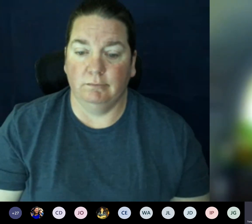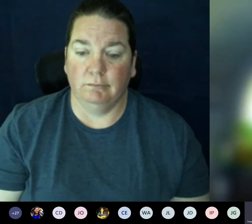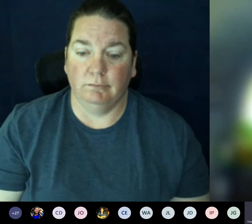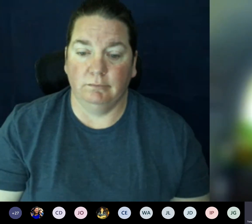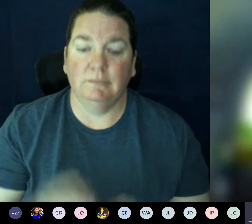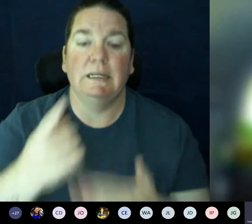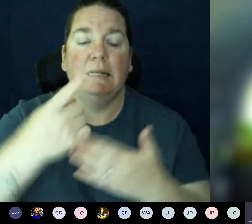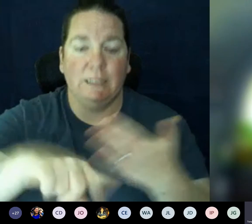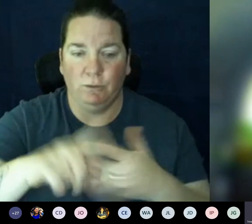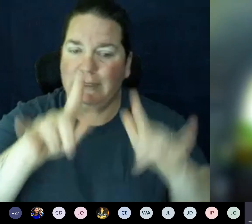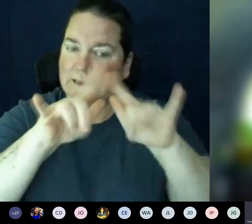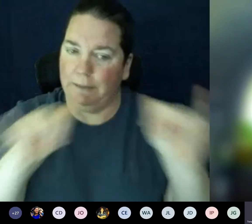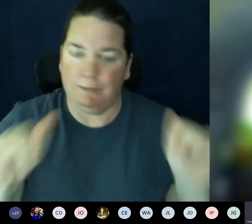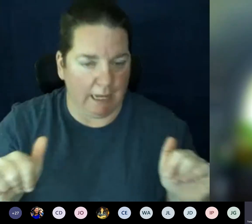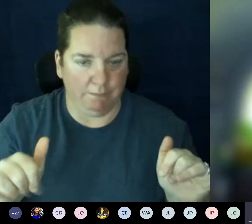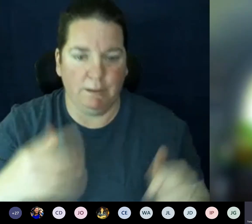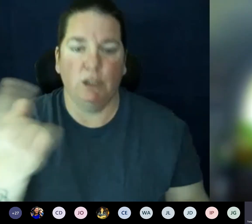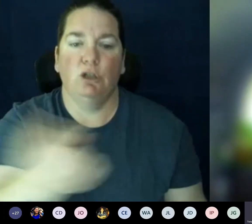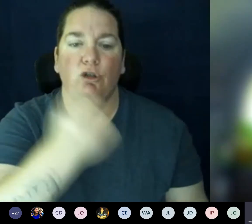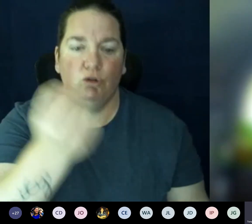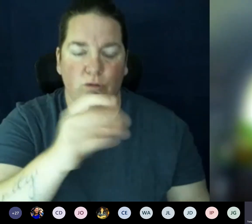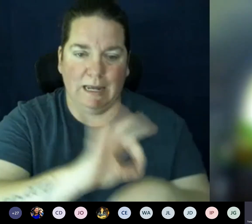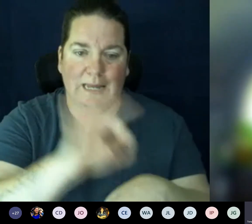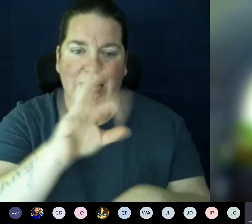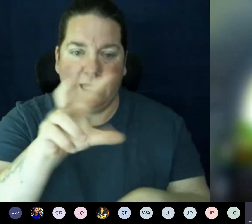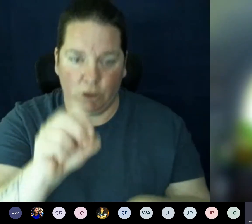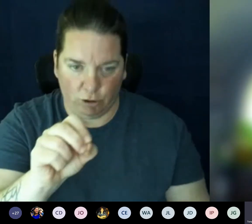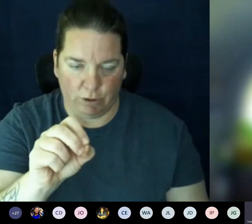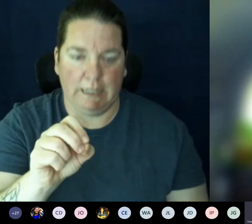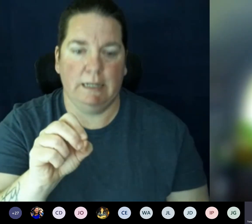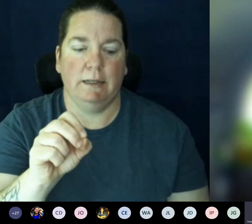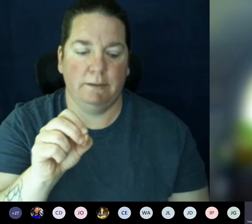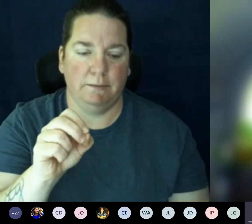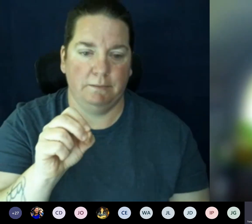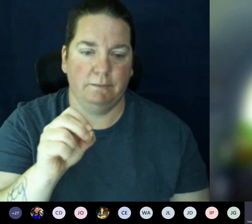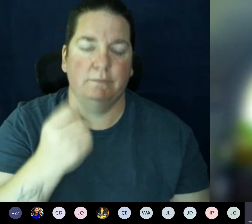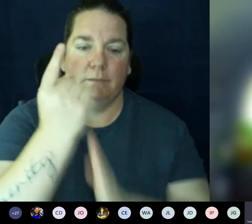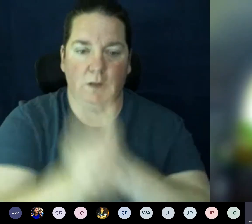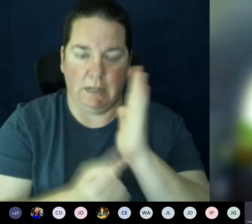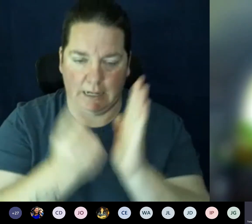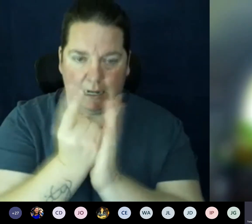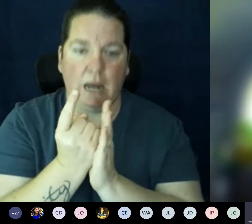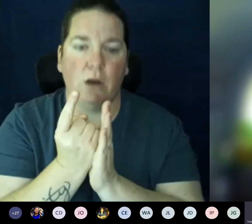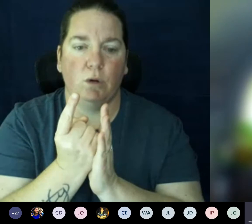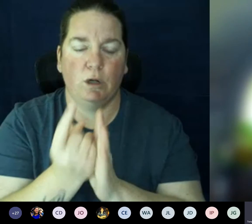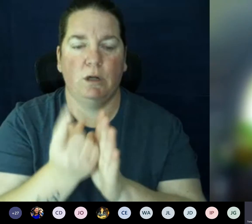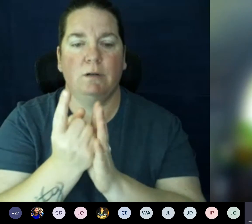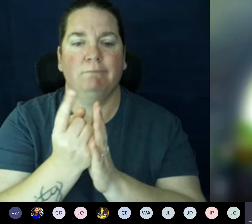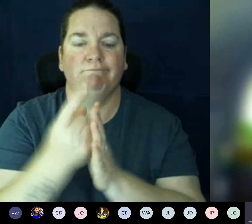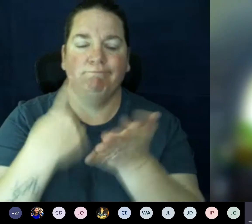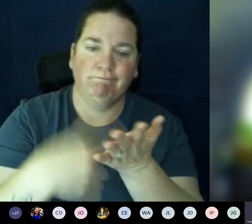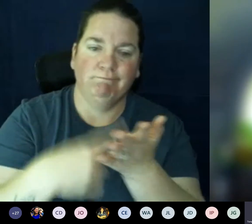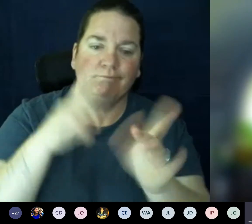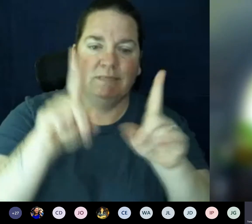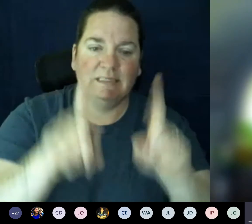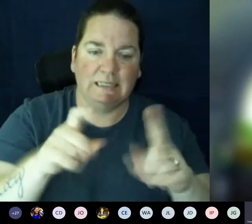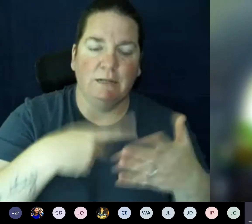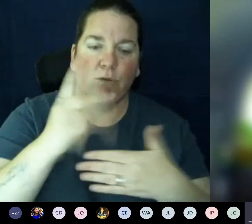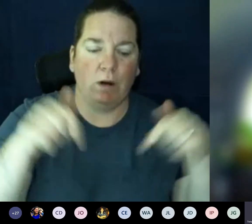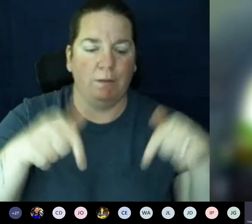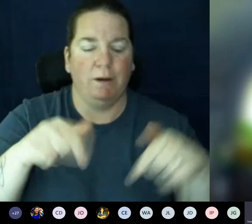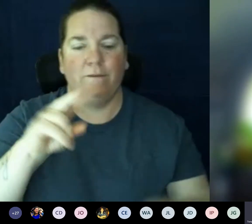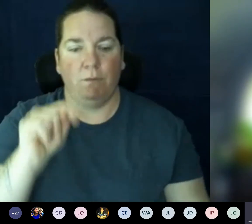week at the same time, Tuesday at 9:30, we'll do an hour on testing and testing program in Vermont. And